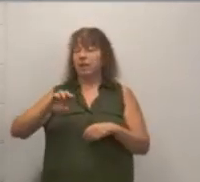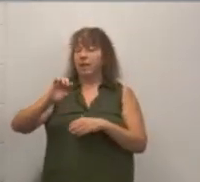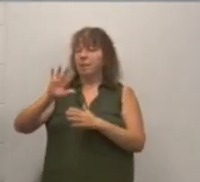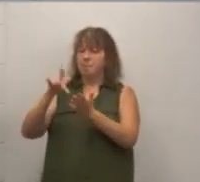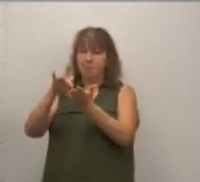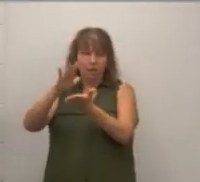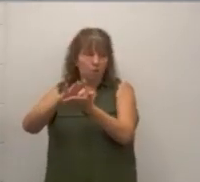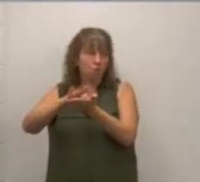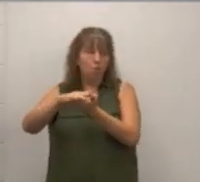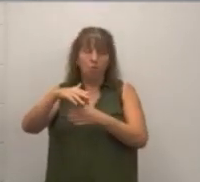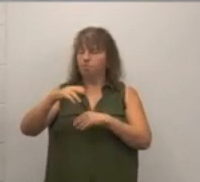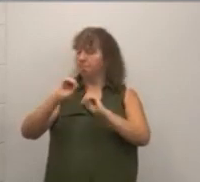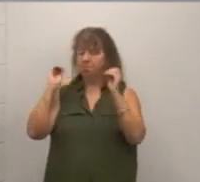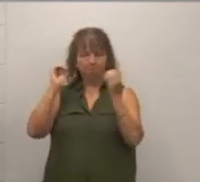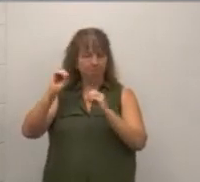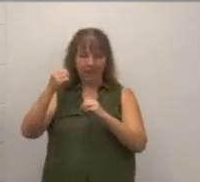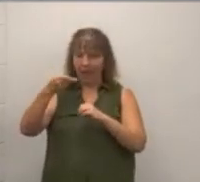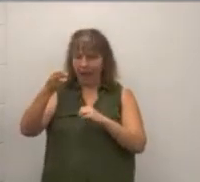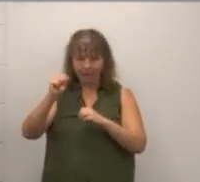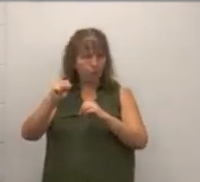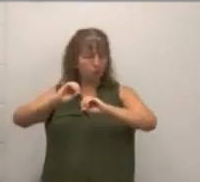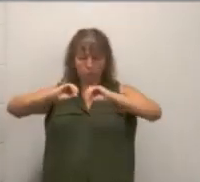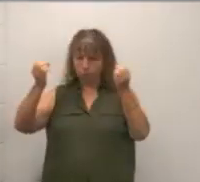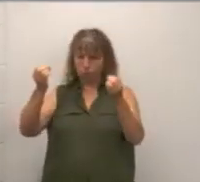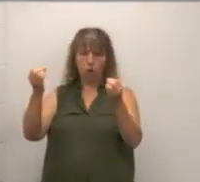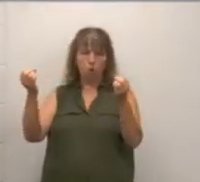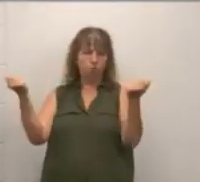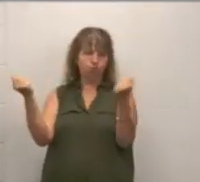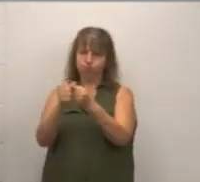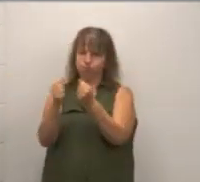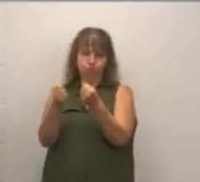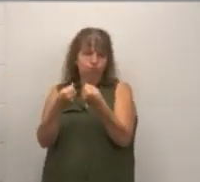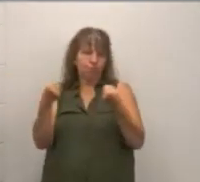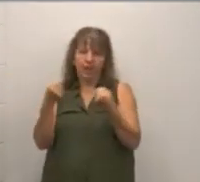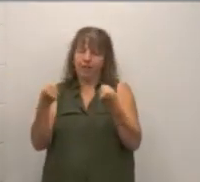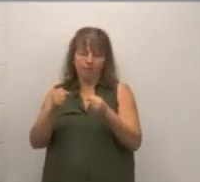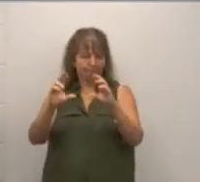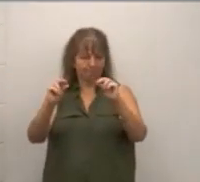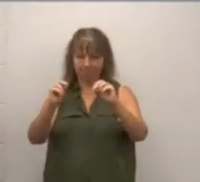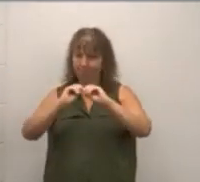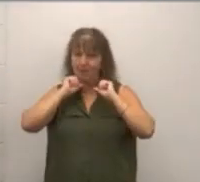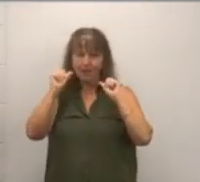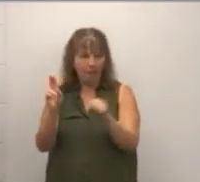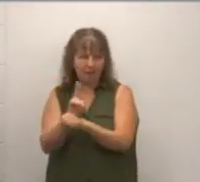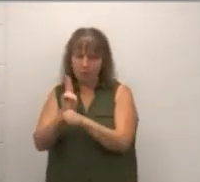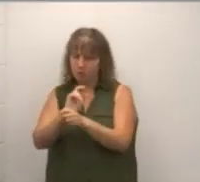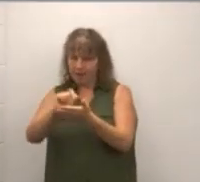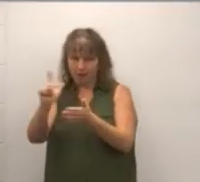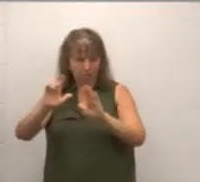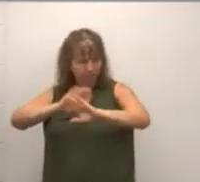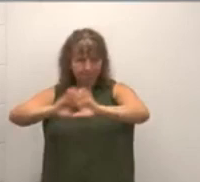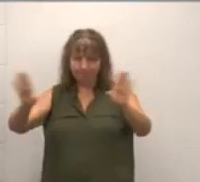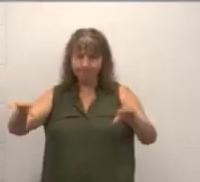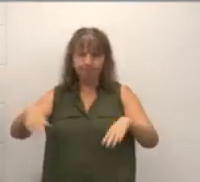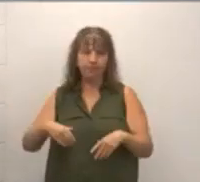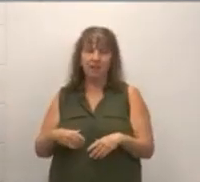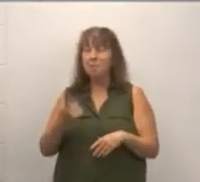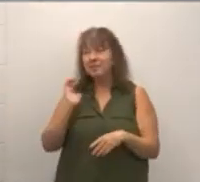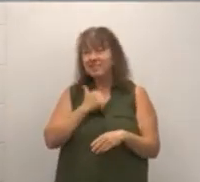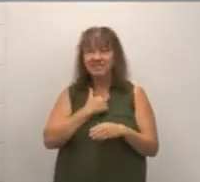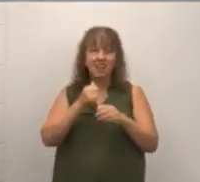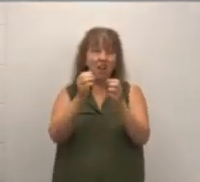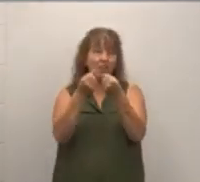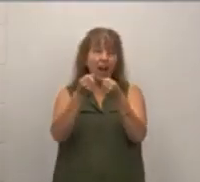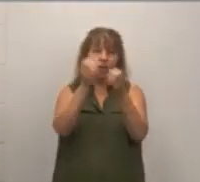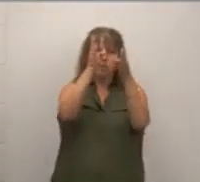use of lockers, as we're trying to avoid large group gatherings. And the way our lockers are configured, students would be